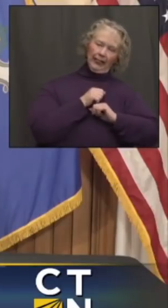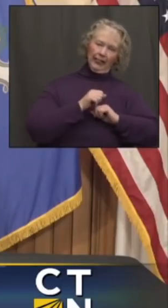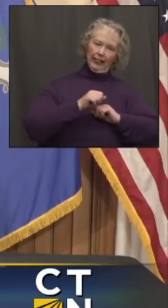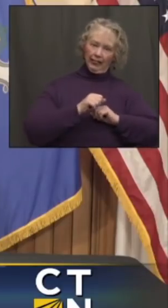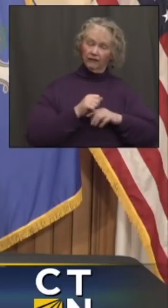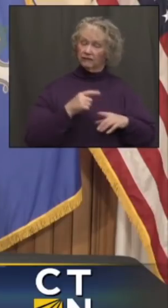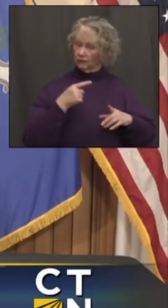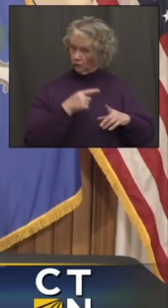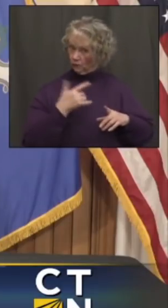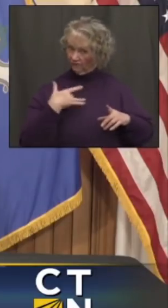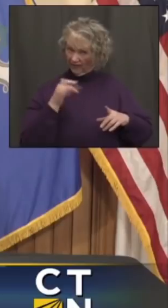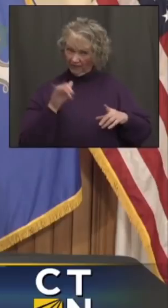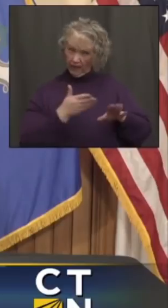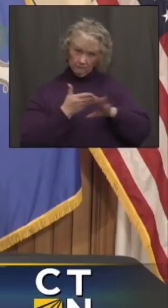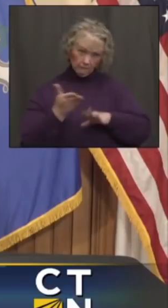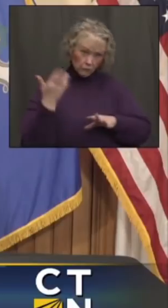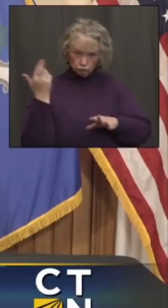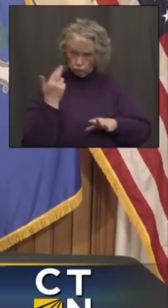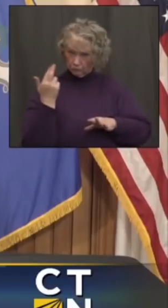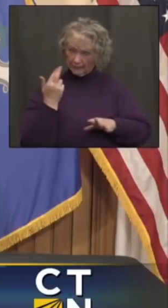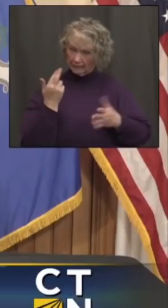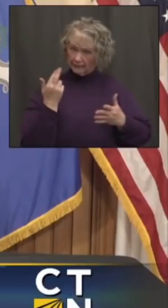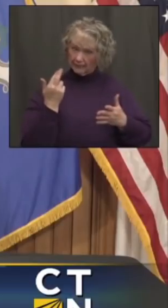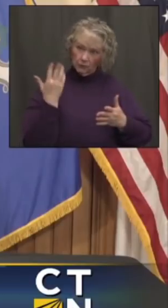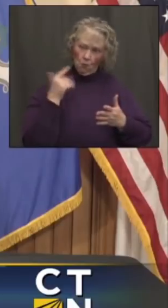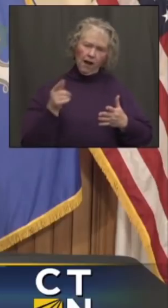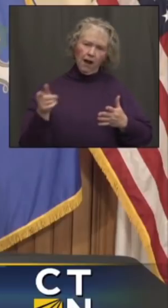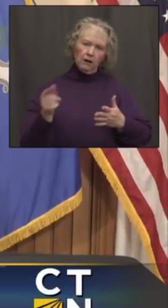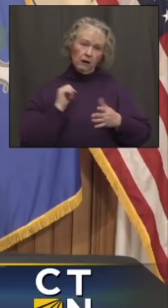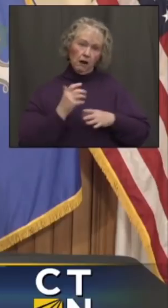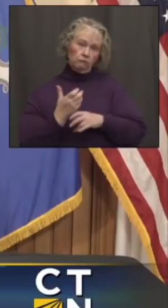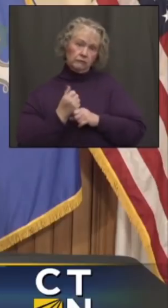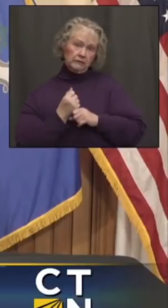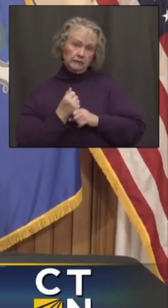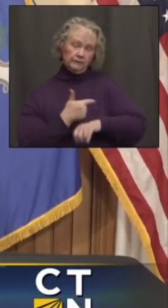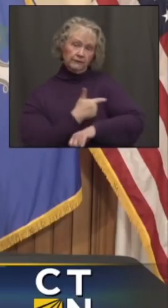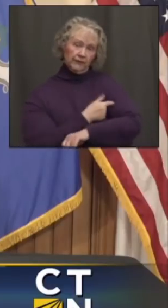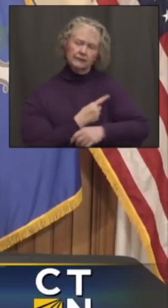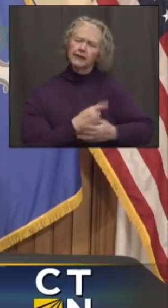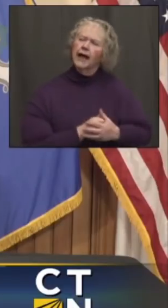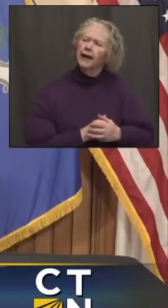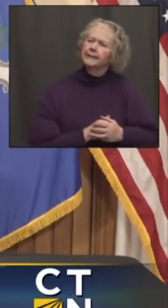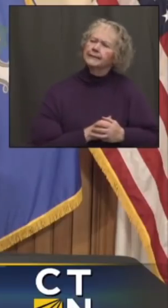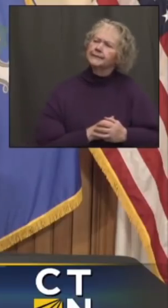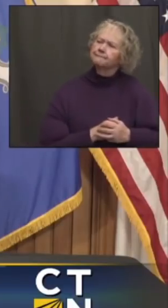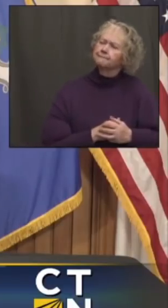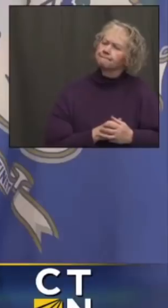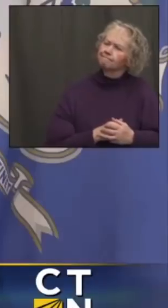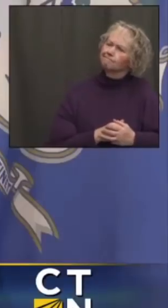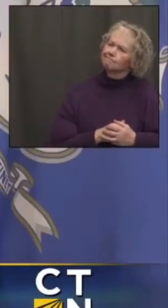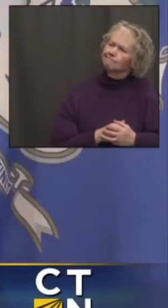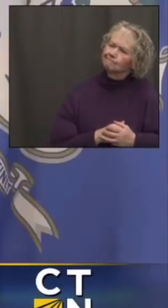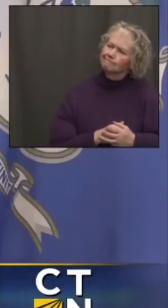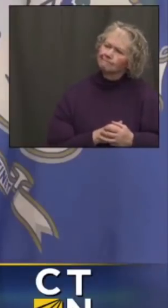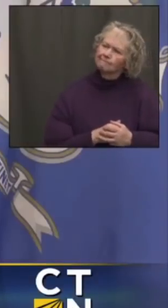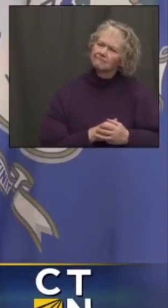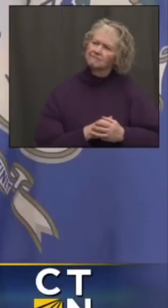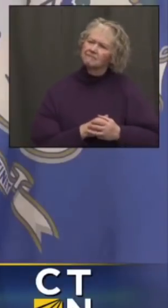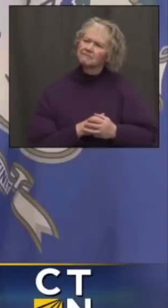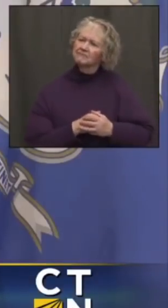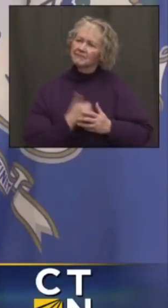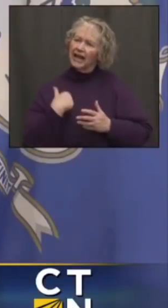across the state so far. And one last thing on the disparities there. Governor, I've heard you talk a number of times, including today,